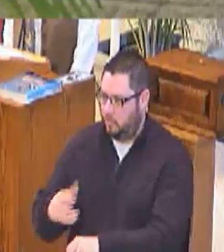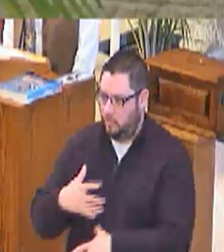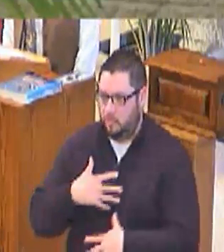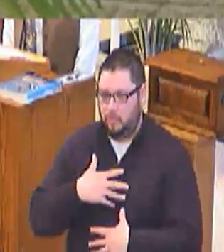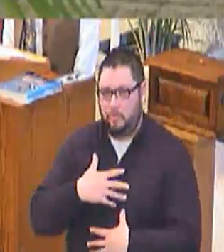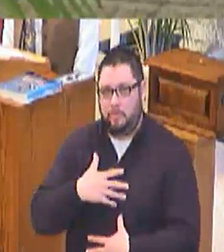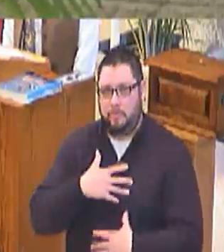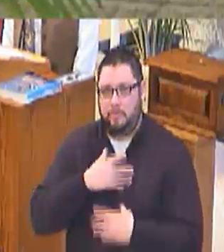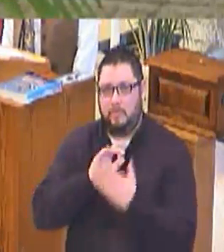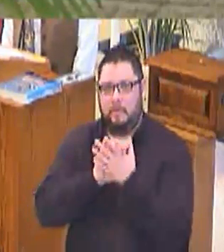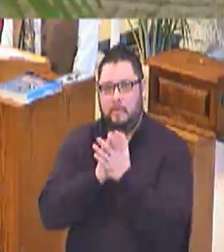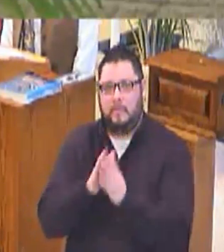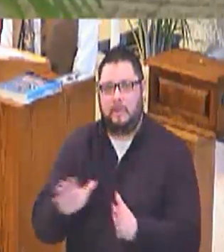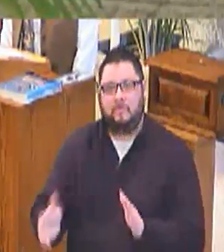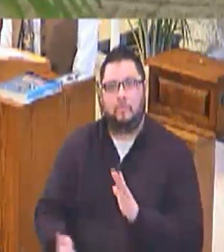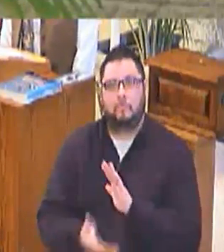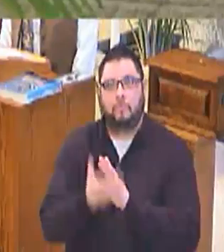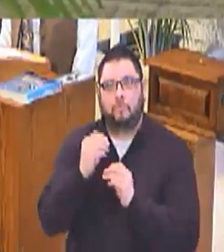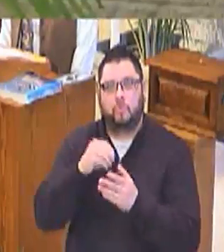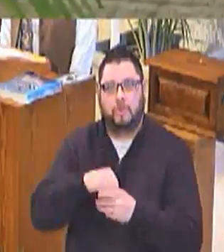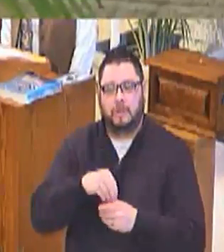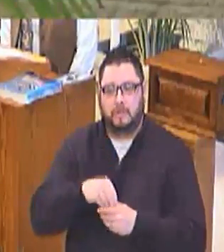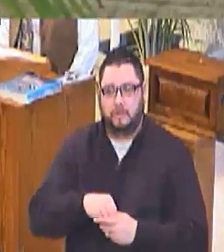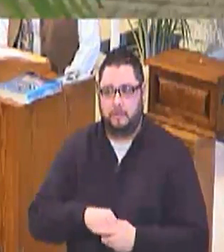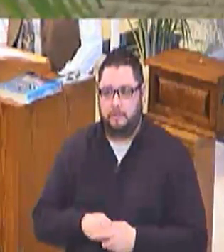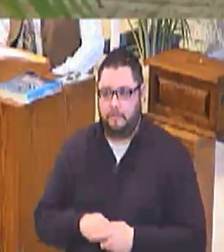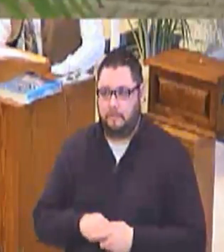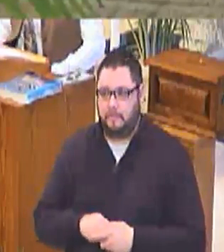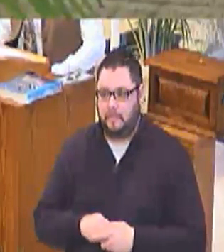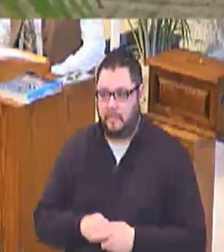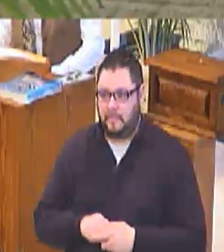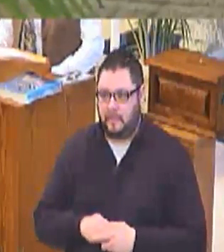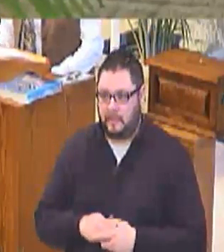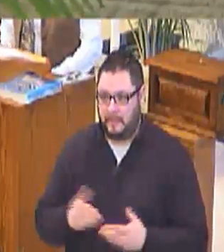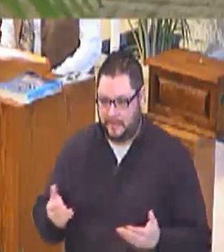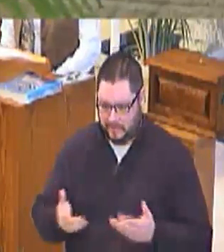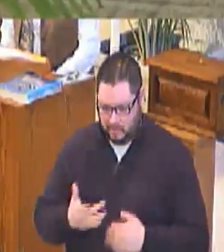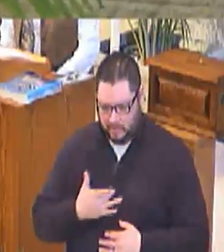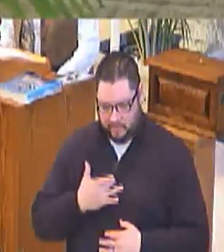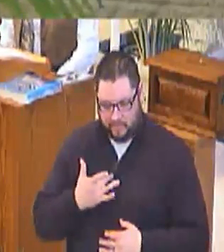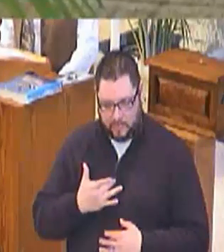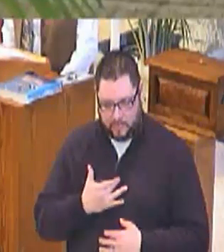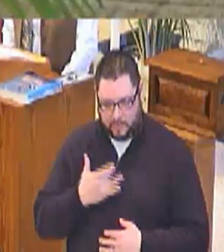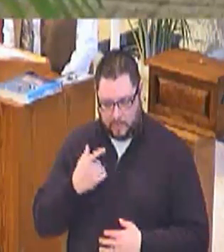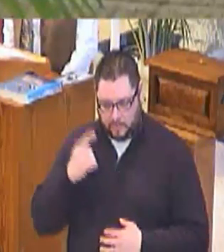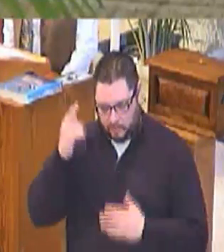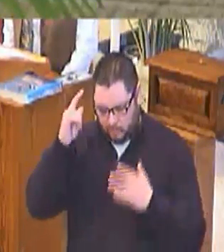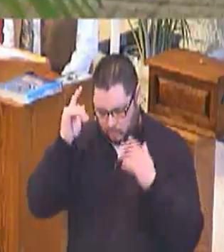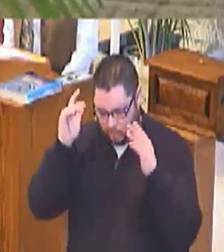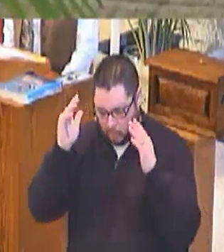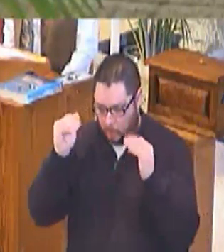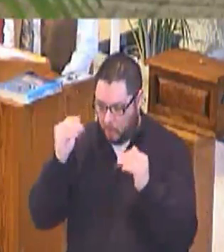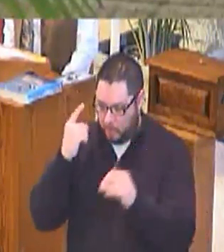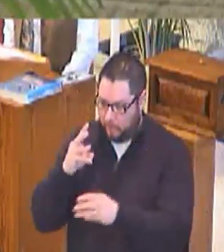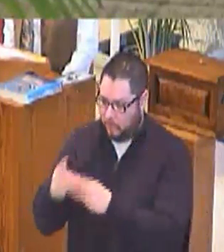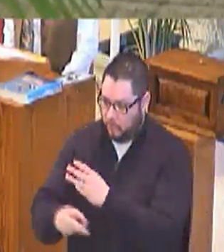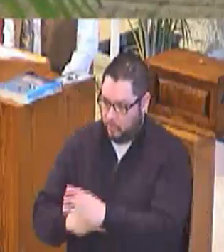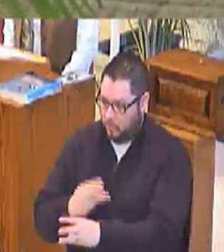peaceful presence within. Here I find a sense of hope for the world.